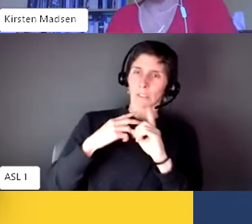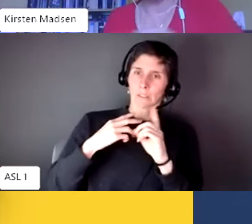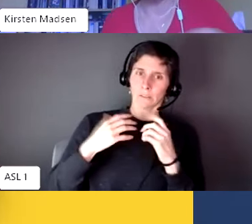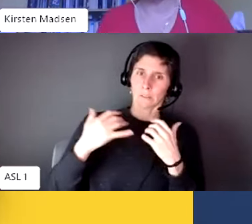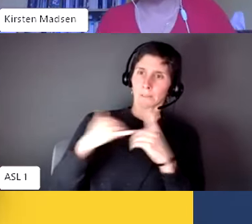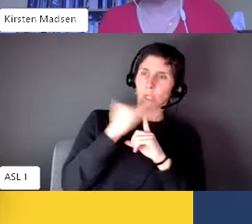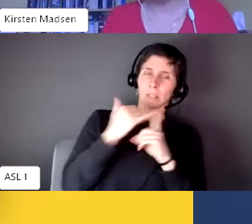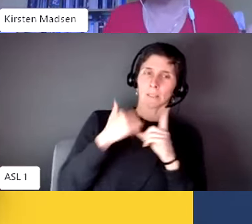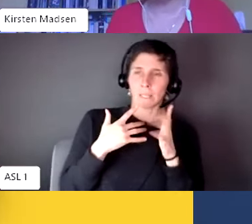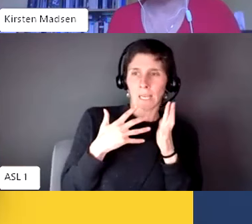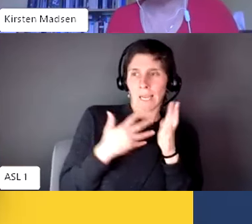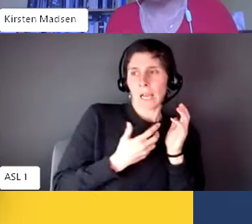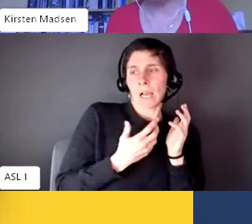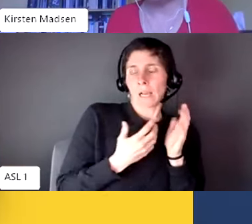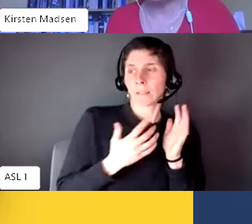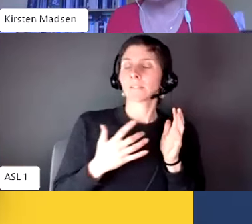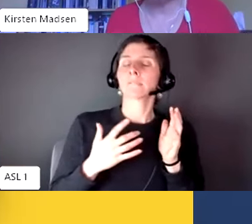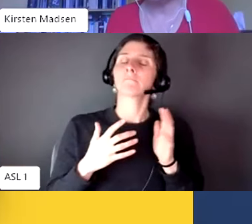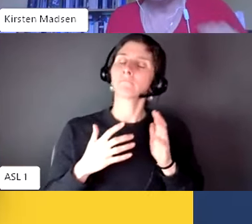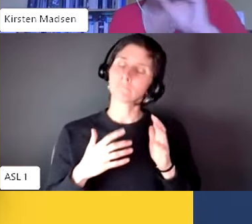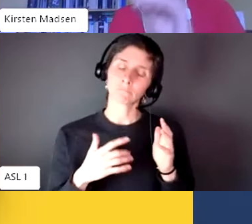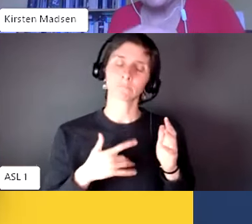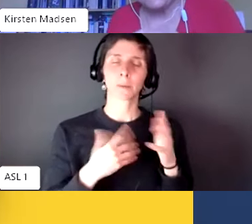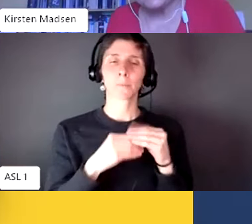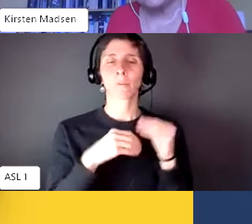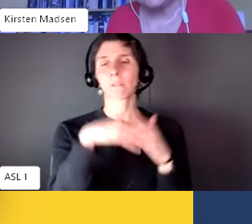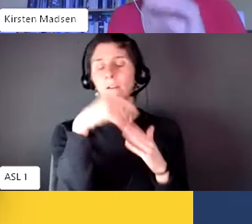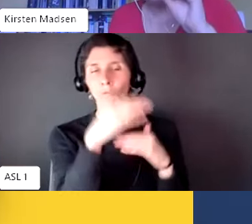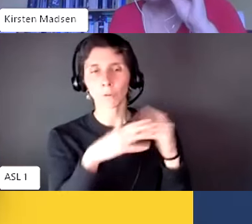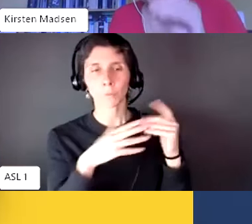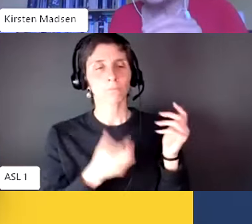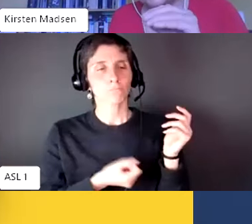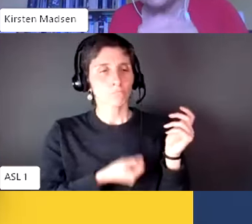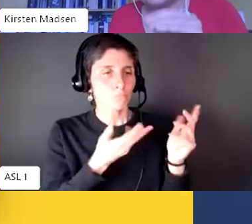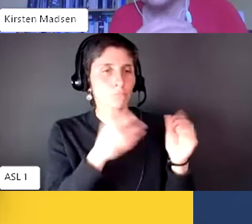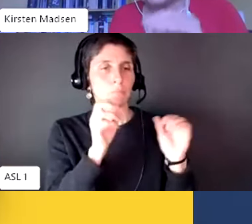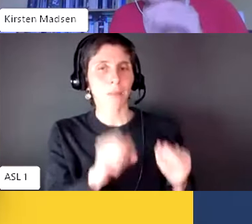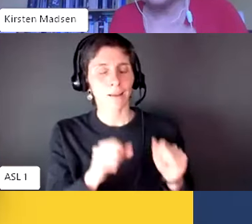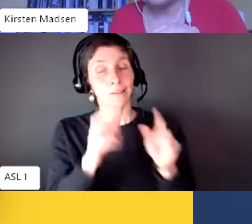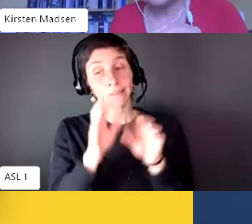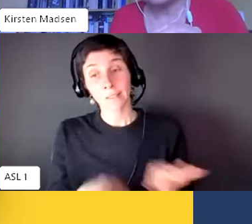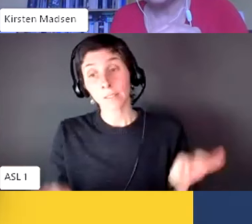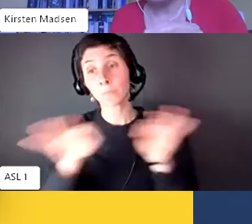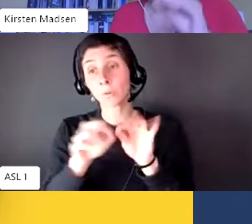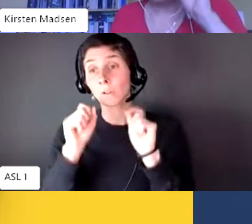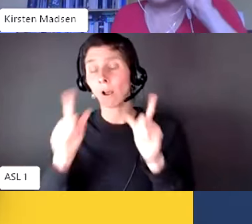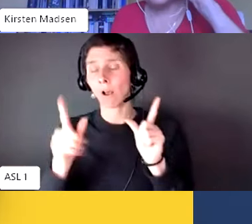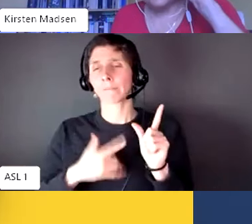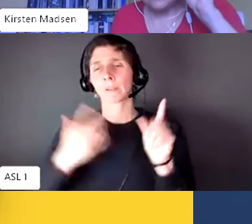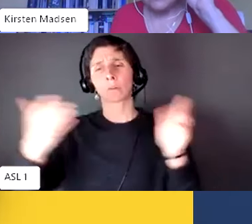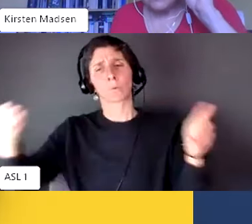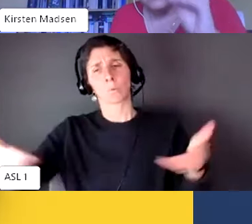more comfortable with certain activities, but again, making sure that everybody is welcome.